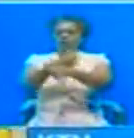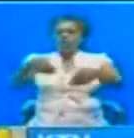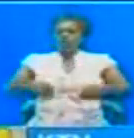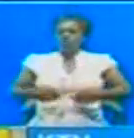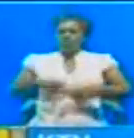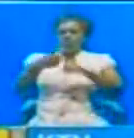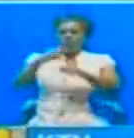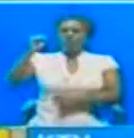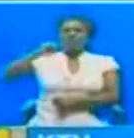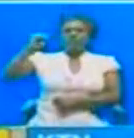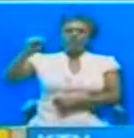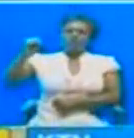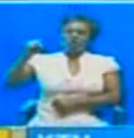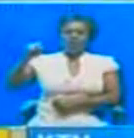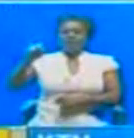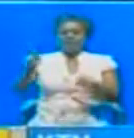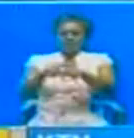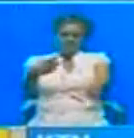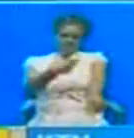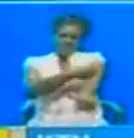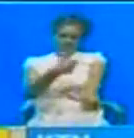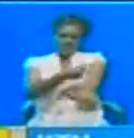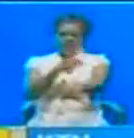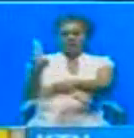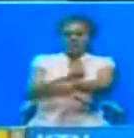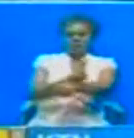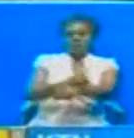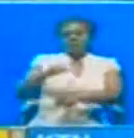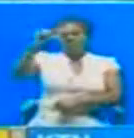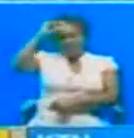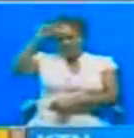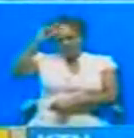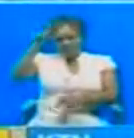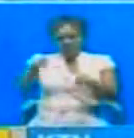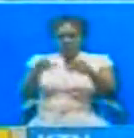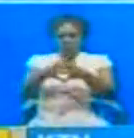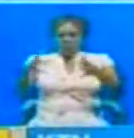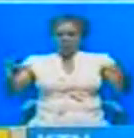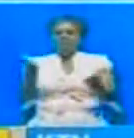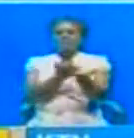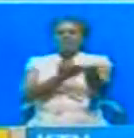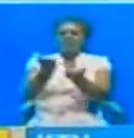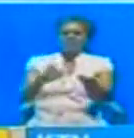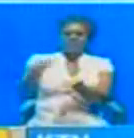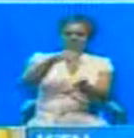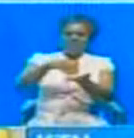manipulation, radicalization, drug and substance abuse. The government will also expand Huduma centers to reach